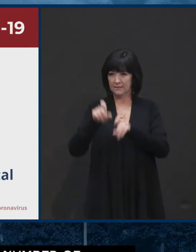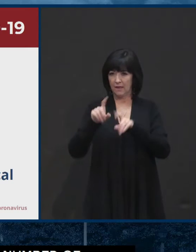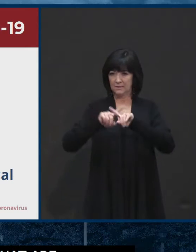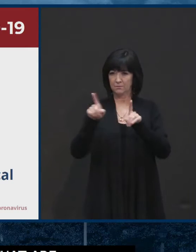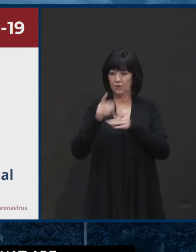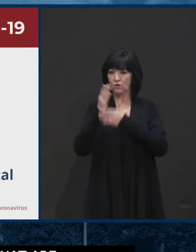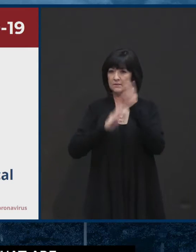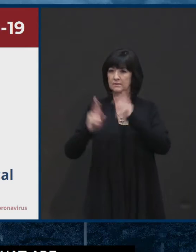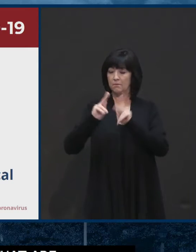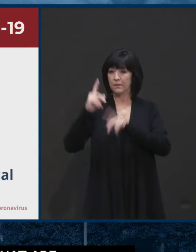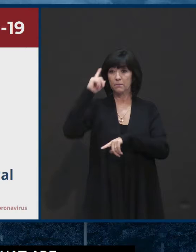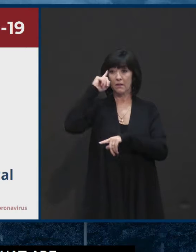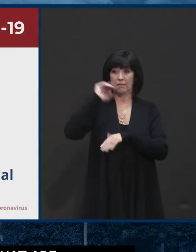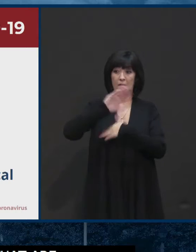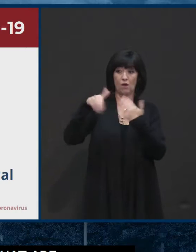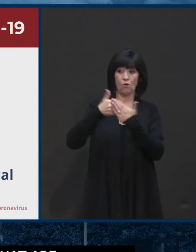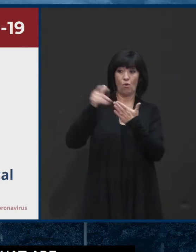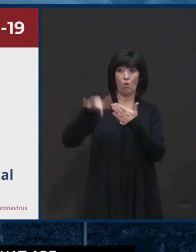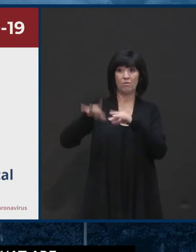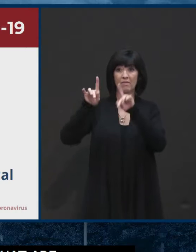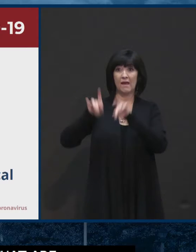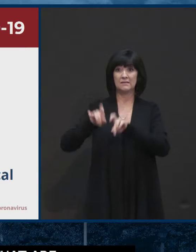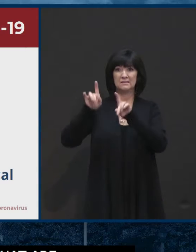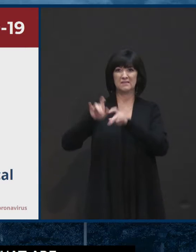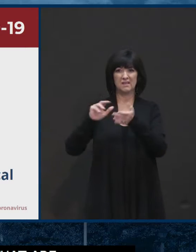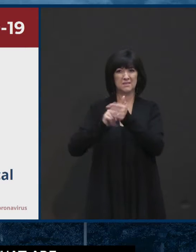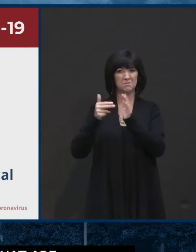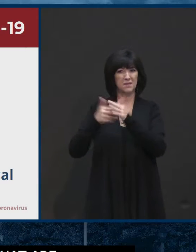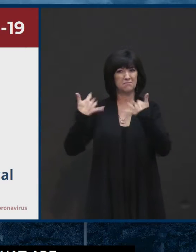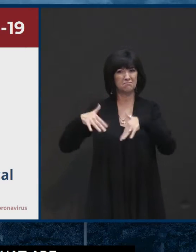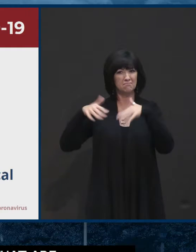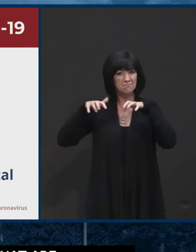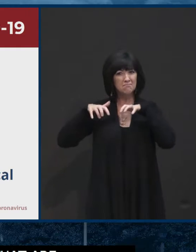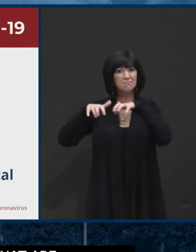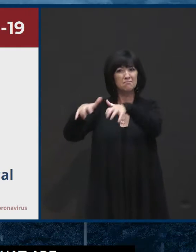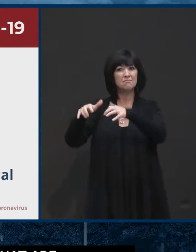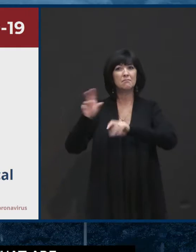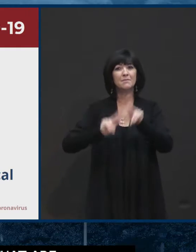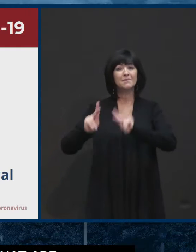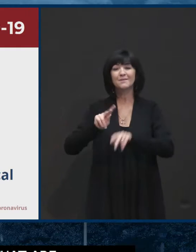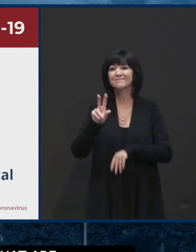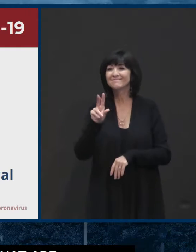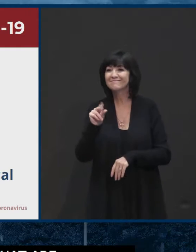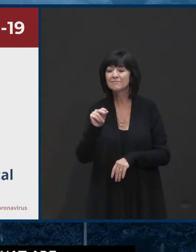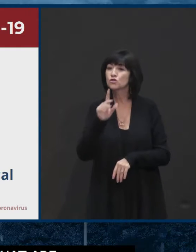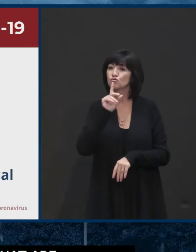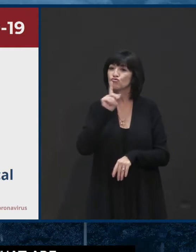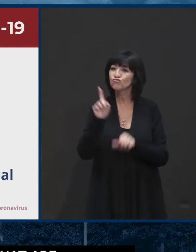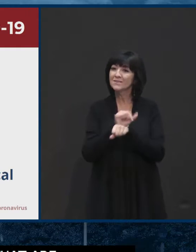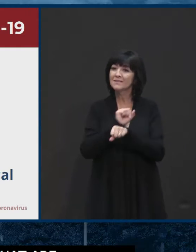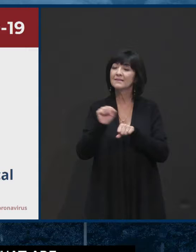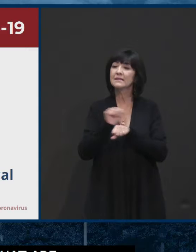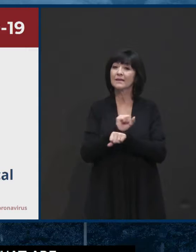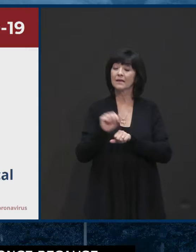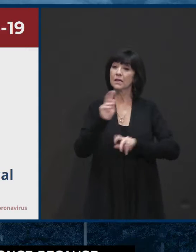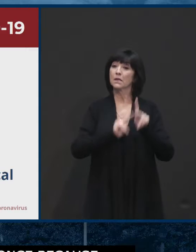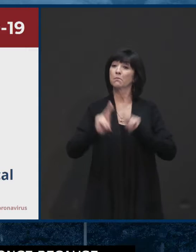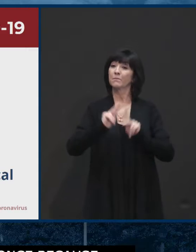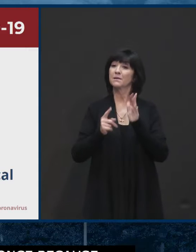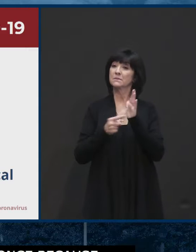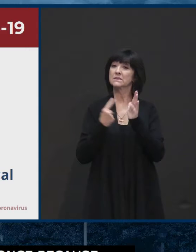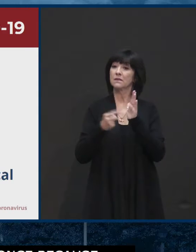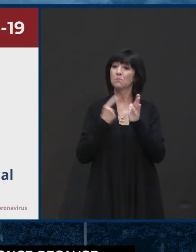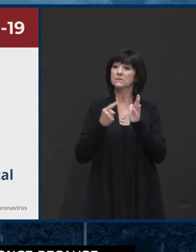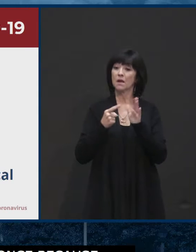getting tested more than once, and increasingly, as people get tested more than once, as we test more people, more of